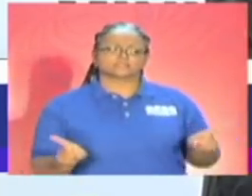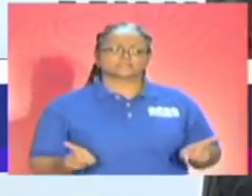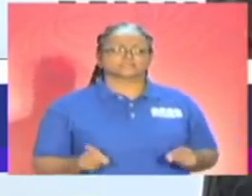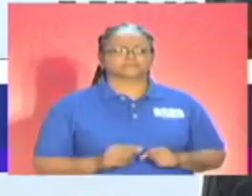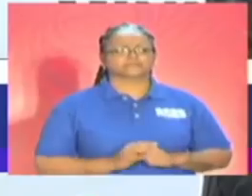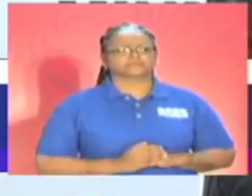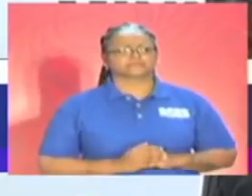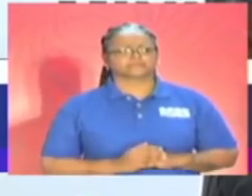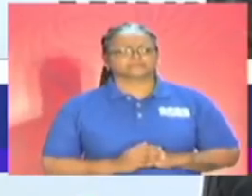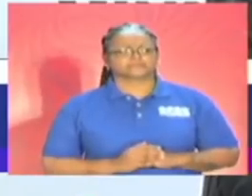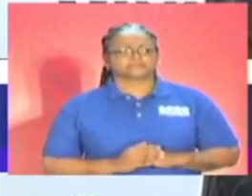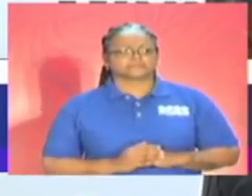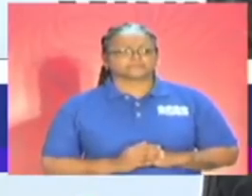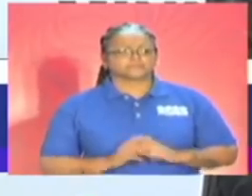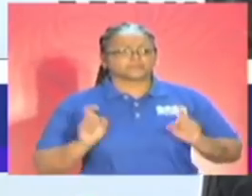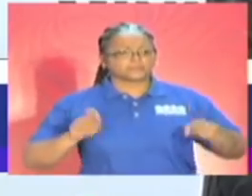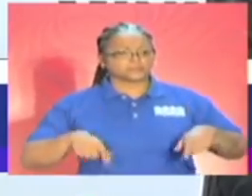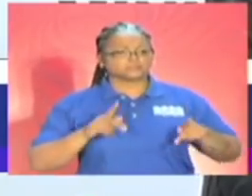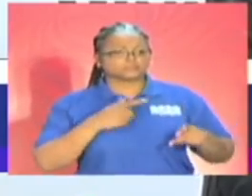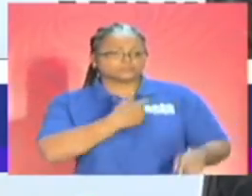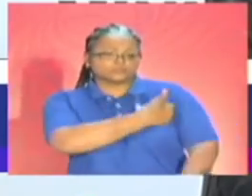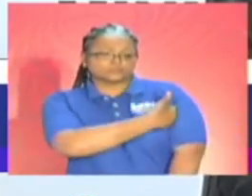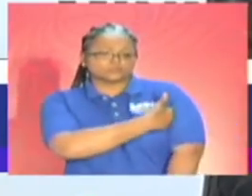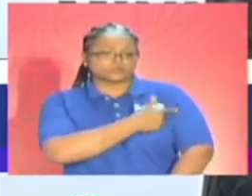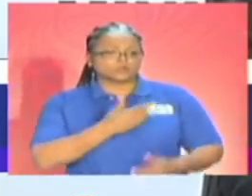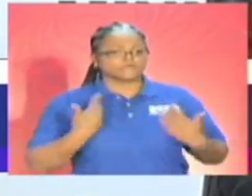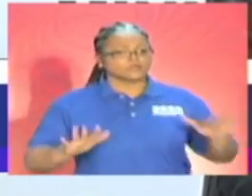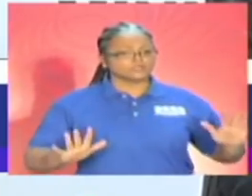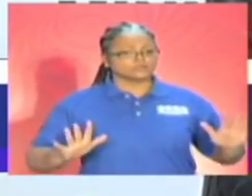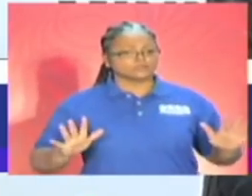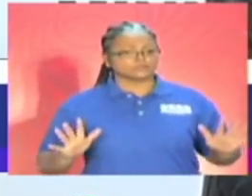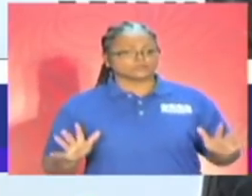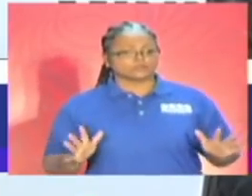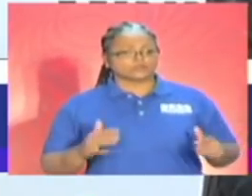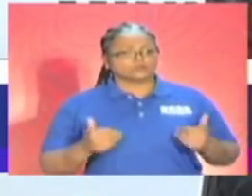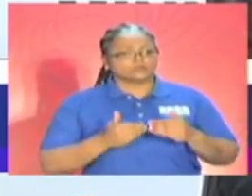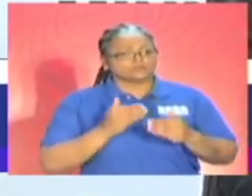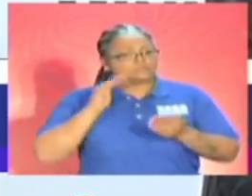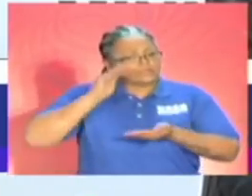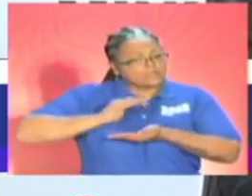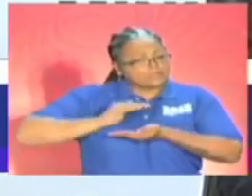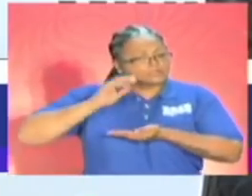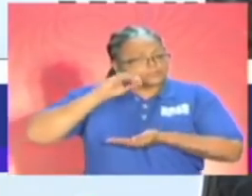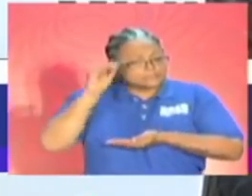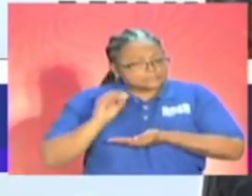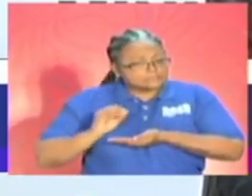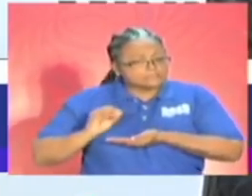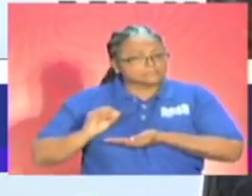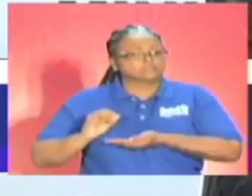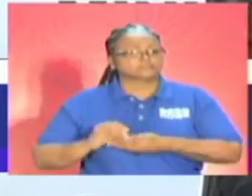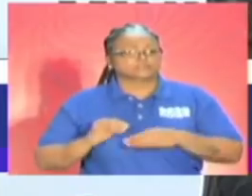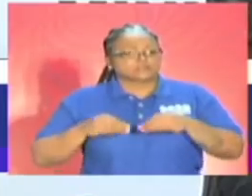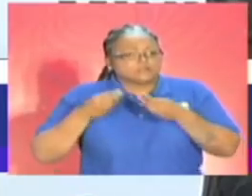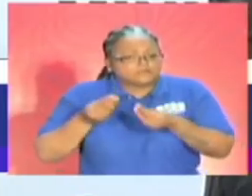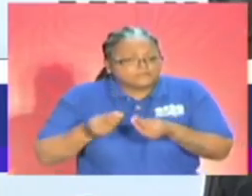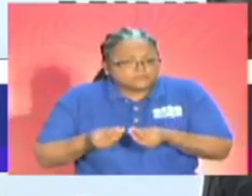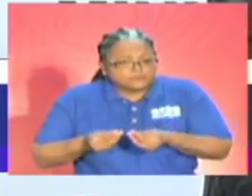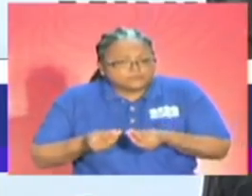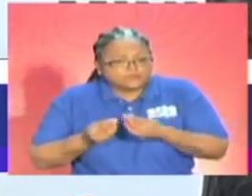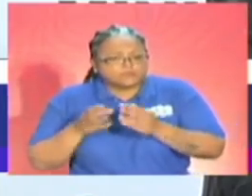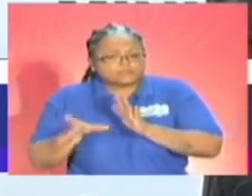smaller likelihood of even transmitting. It depends on the type of vaccine that you have. I've quoted before, for example, AstraZeneca gives